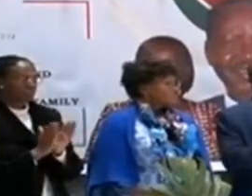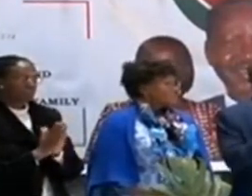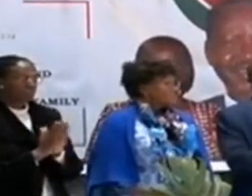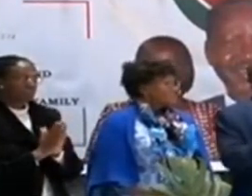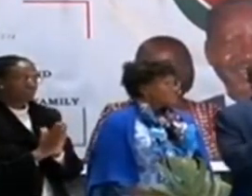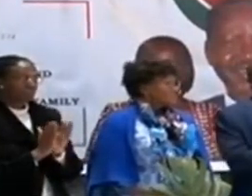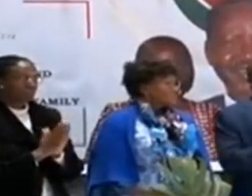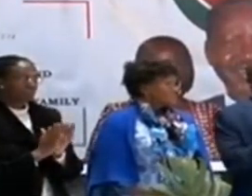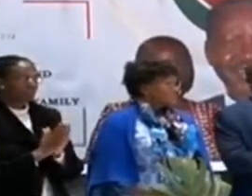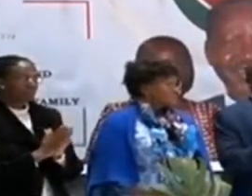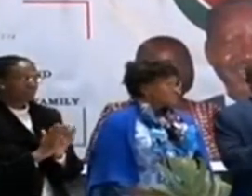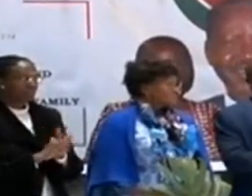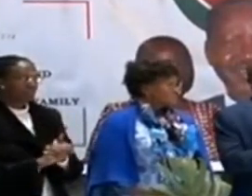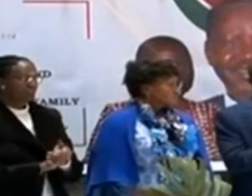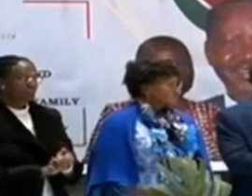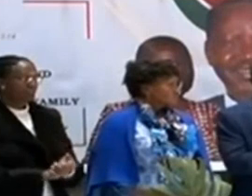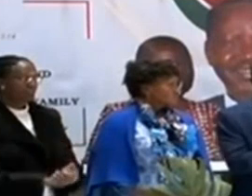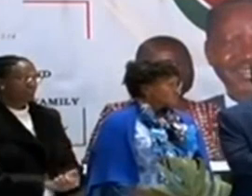word.